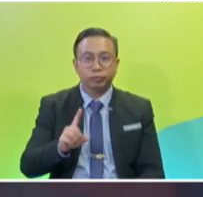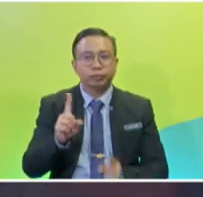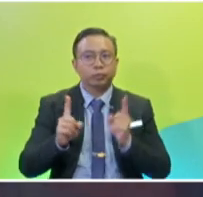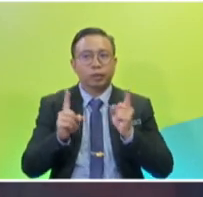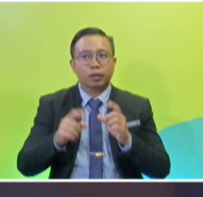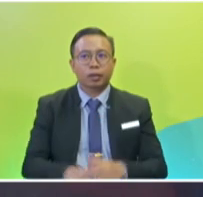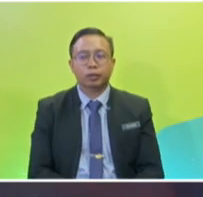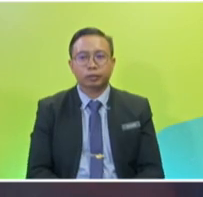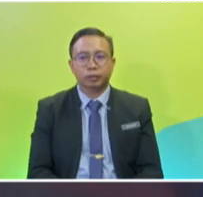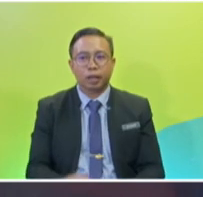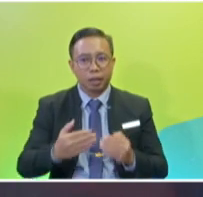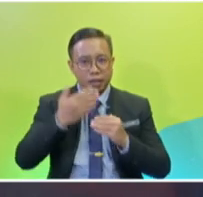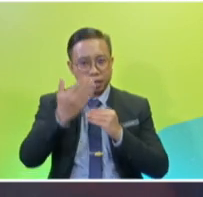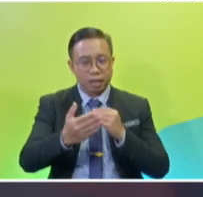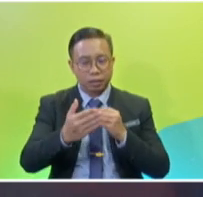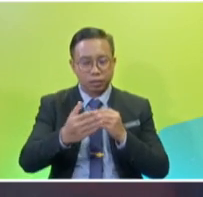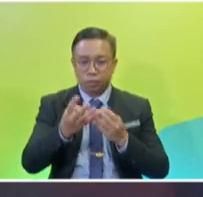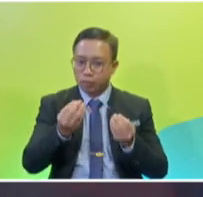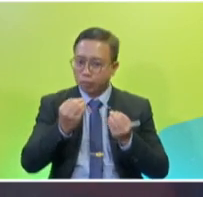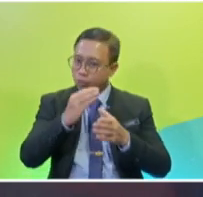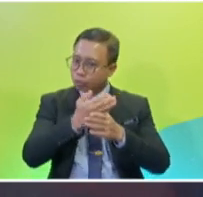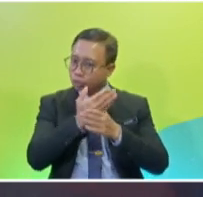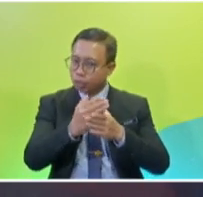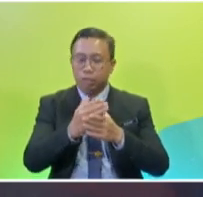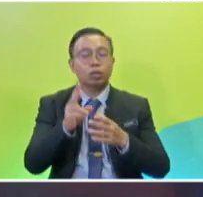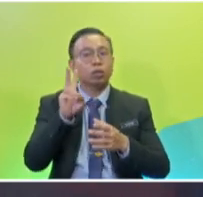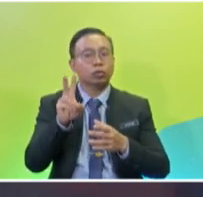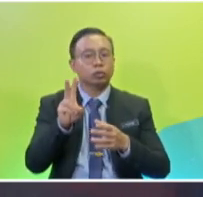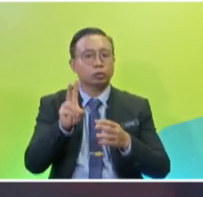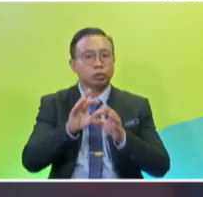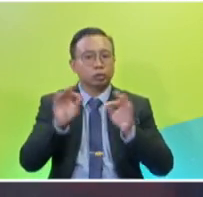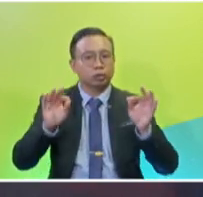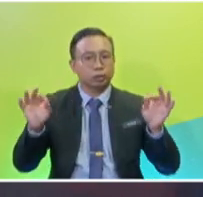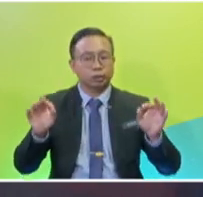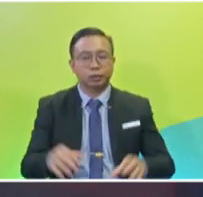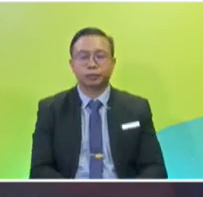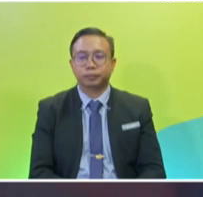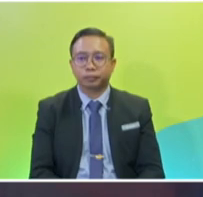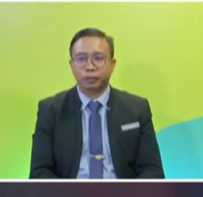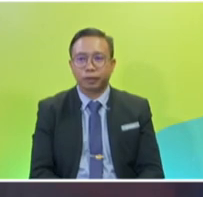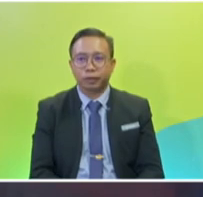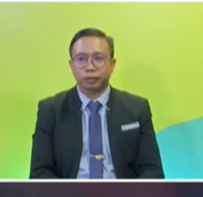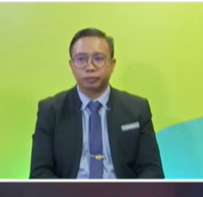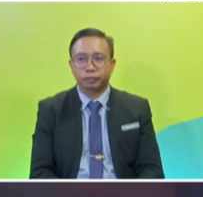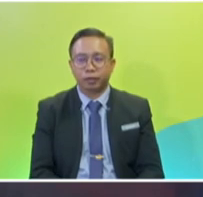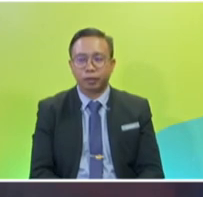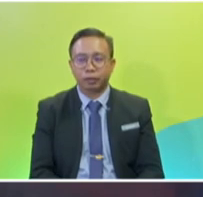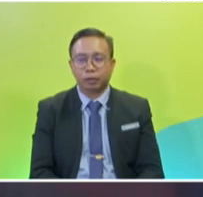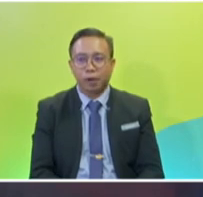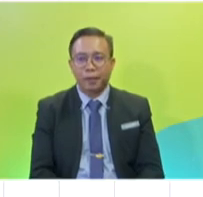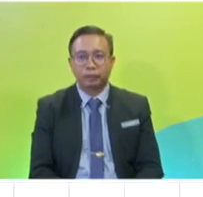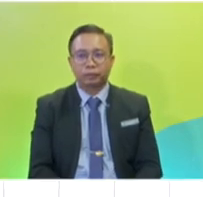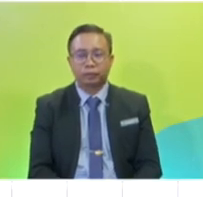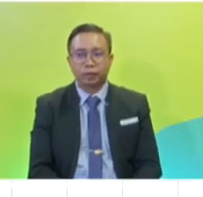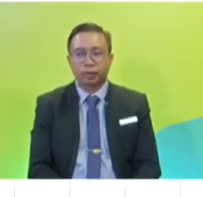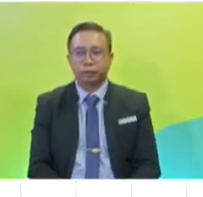Okay, now can I have the next person to share me your sentence with your two colors? All right, over to you. Next? Can I try, madam? Who's that? That